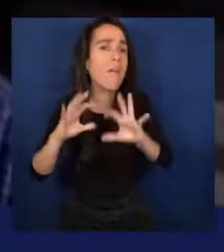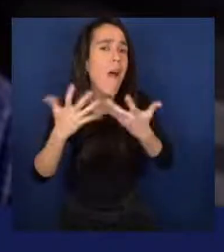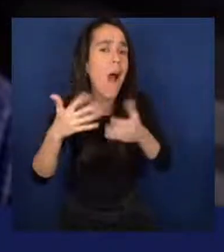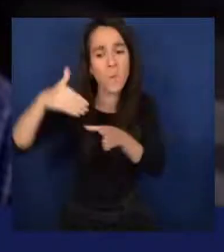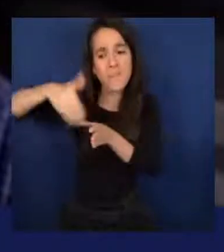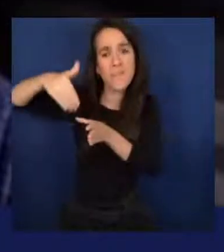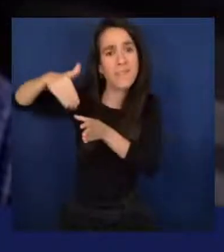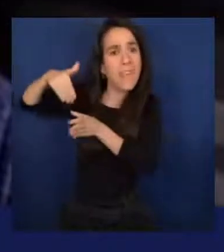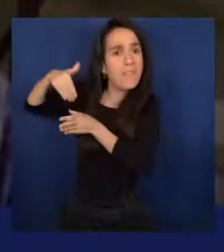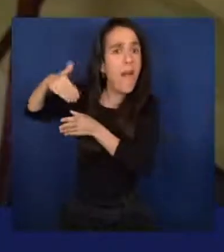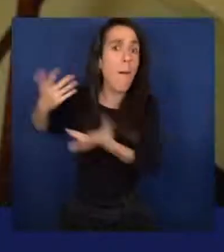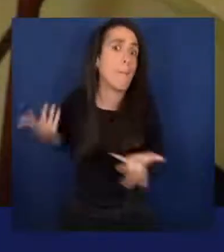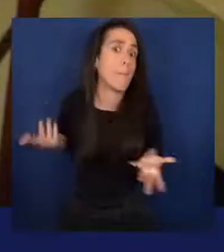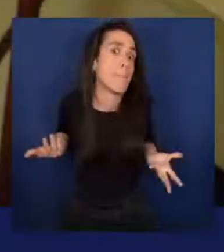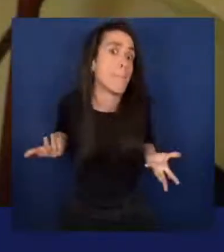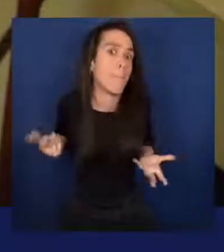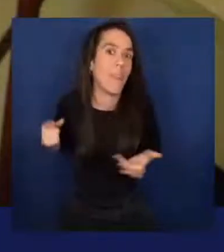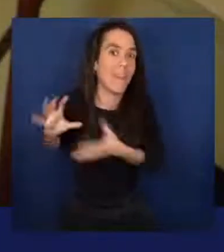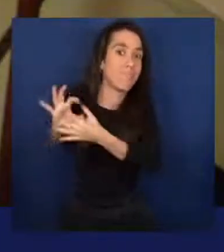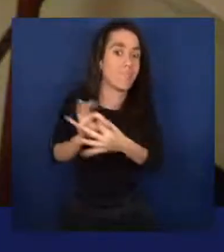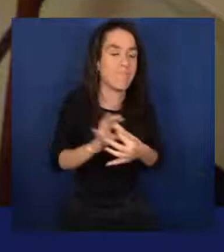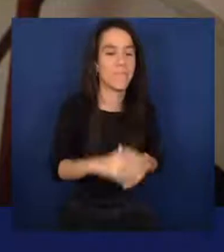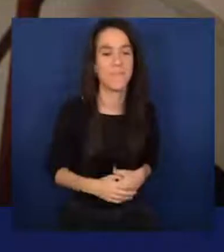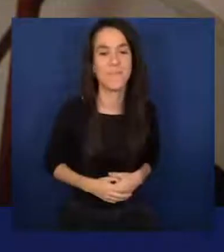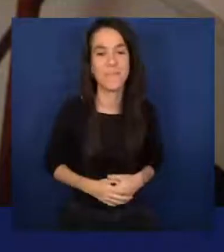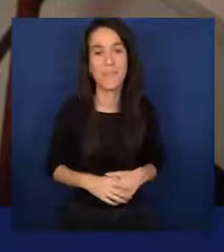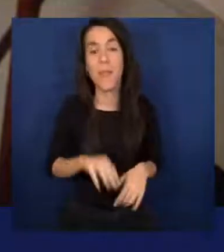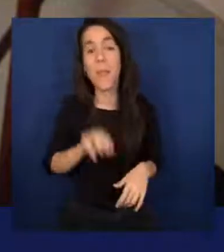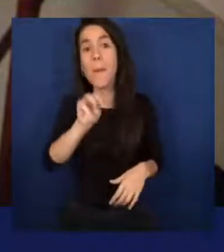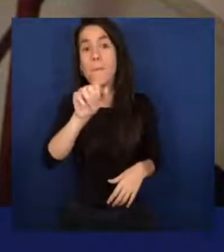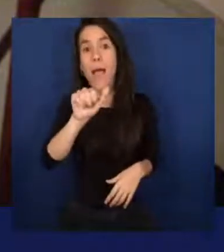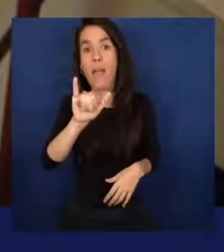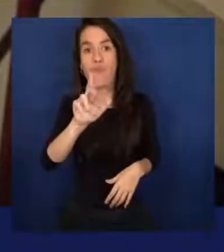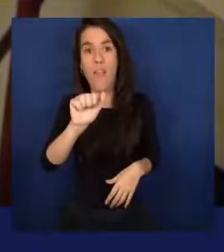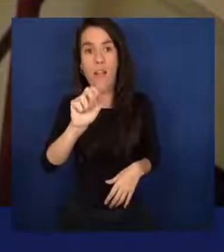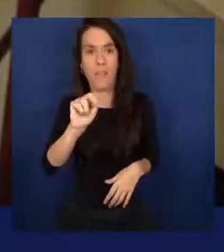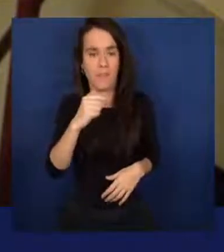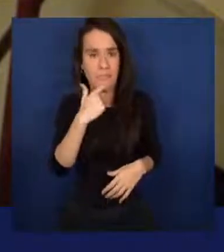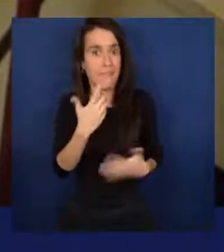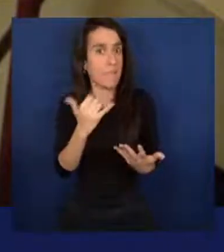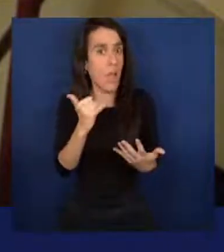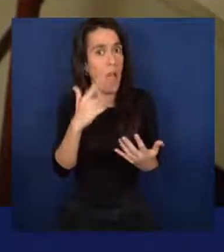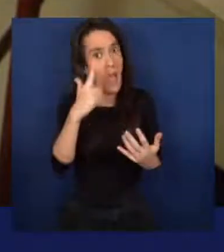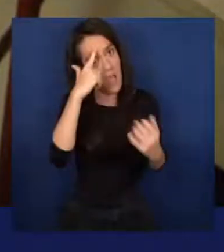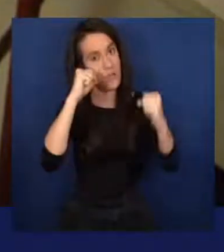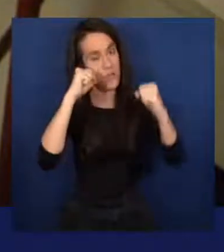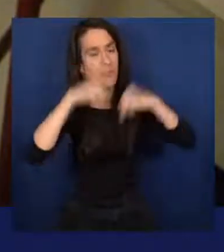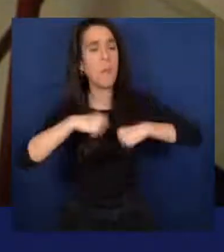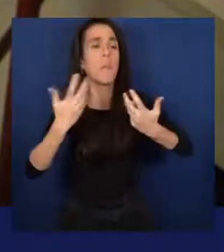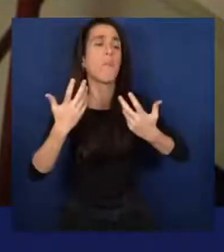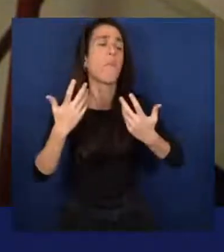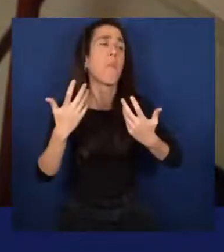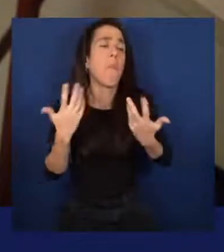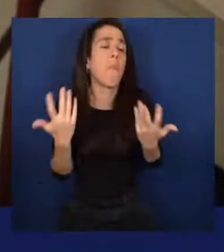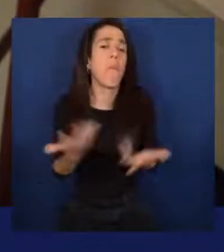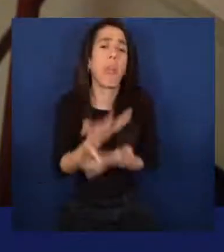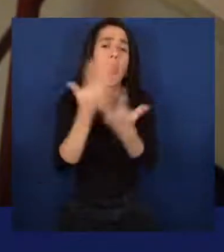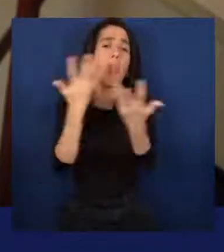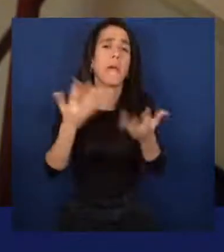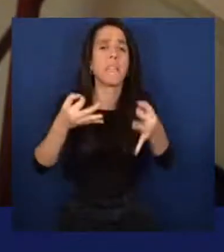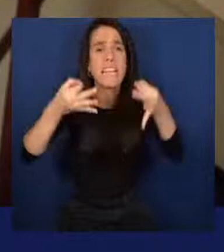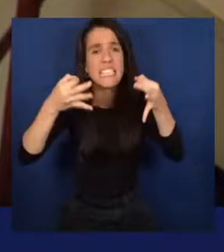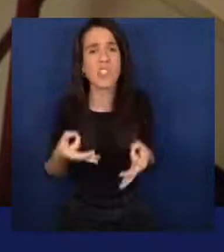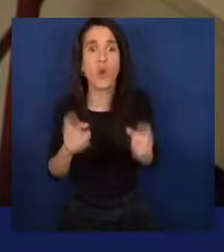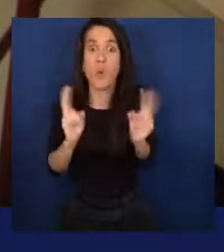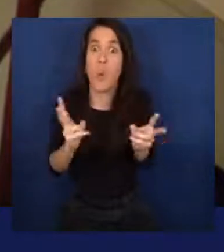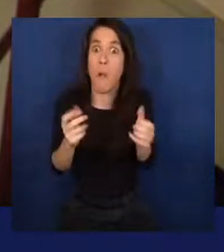Marion, your thoughts? Yeah, I fully agree, because I mean, even if you take just a simple decision tree, I mean, they're normally very successful, right? But